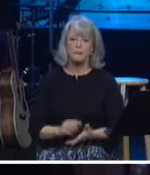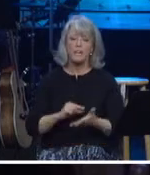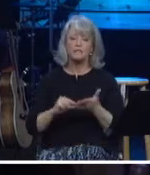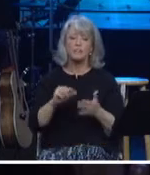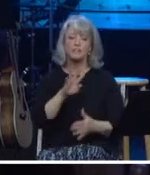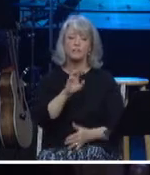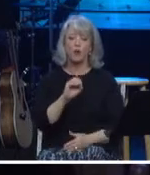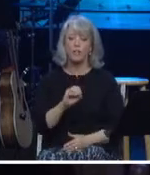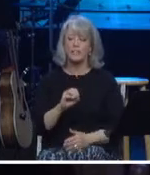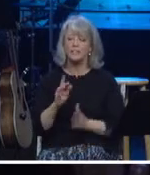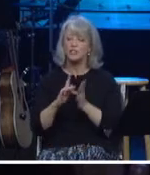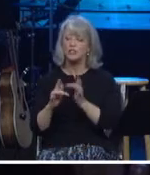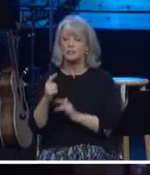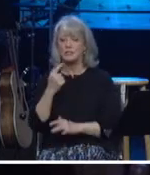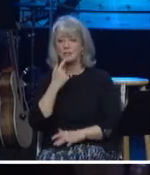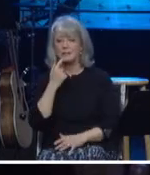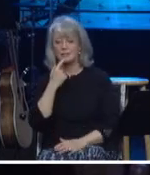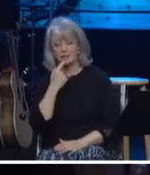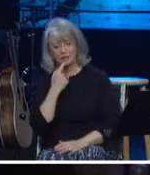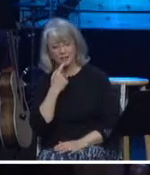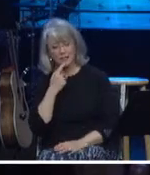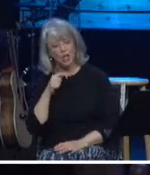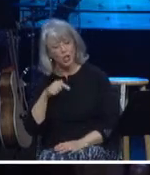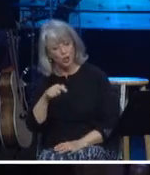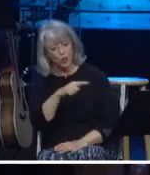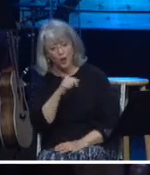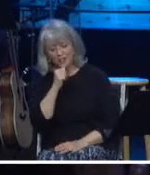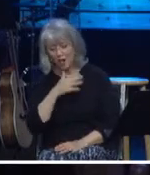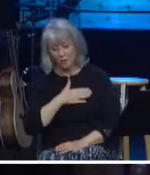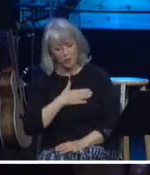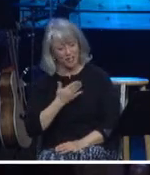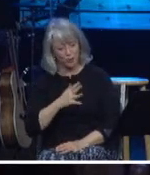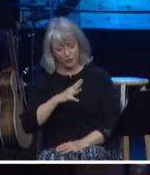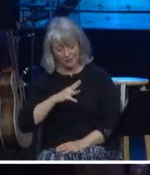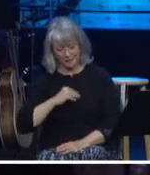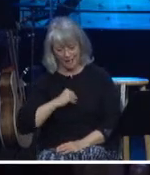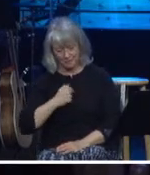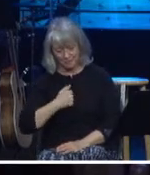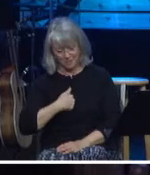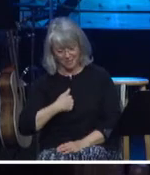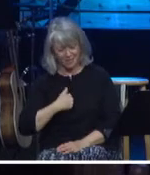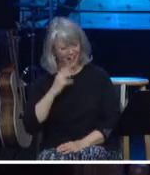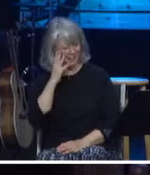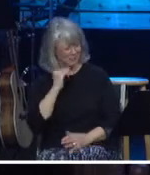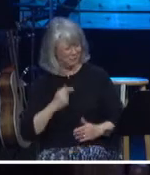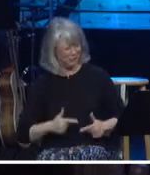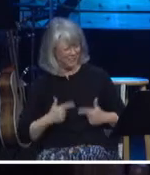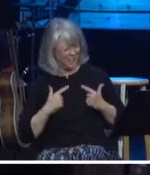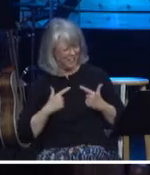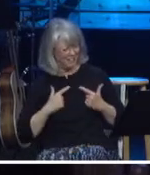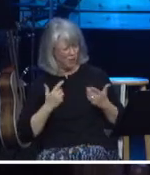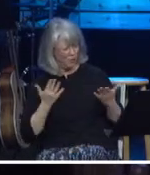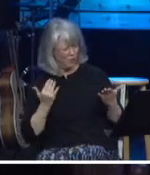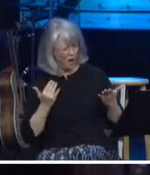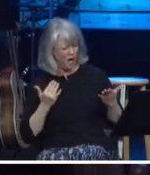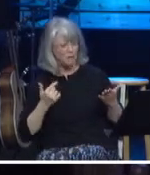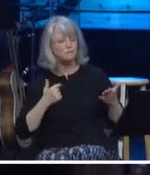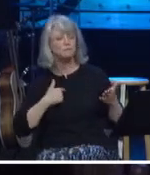Verse 40, and you are unwilling to come to me so that you may have life. Here's why.